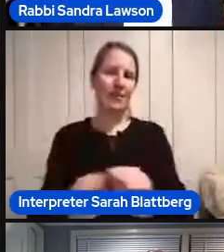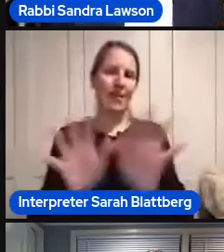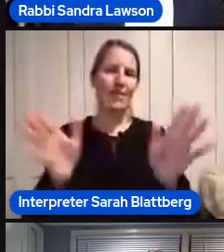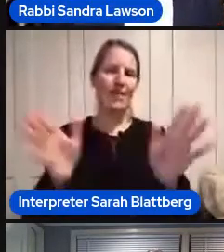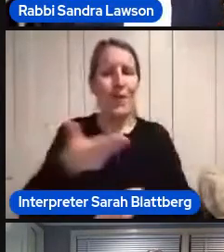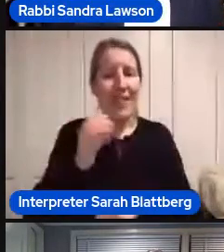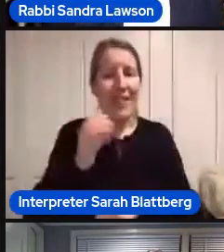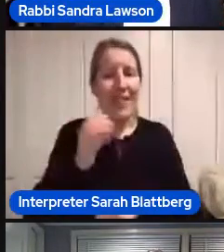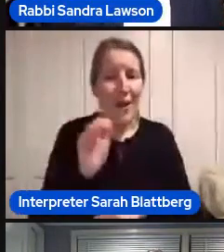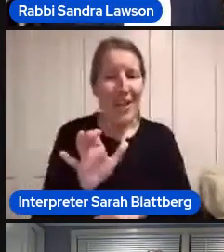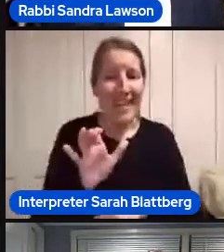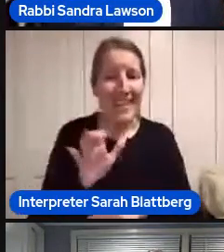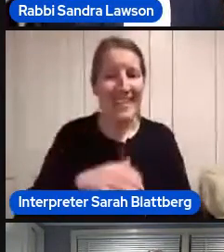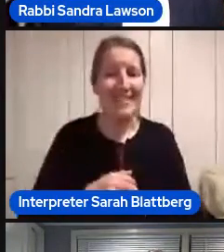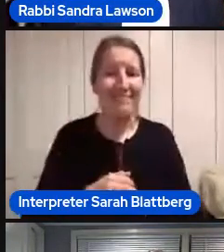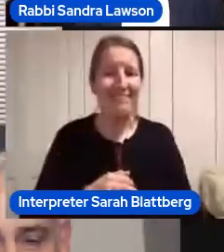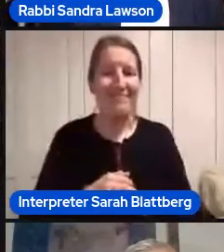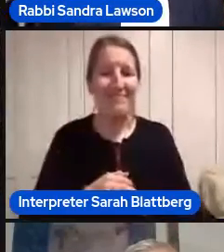Welcome, Eric.